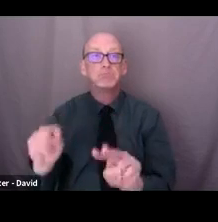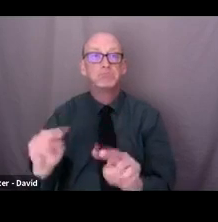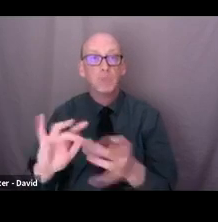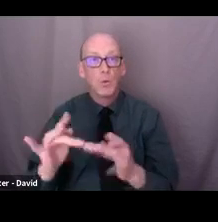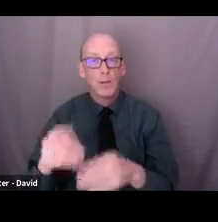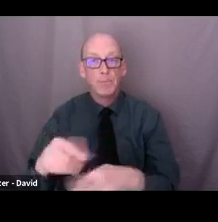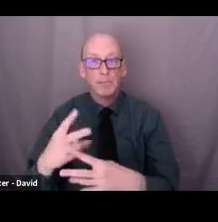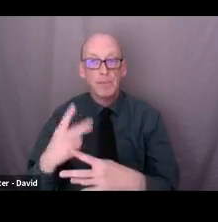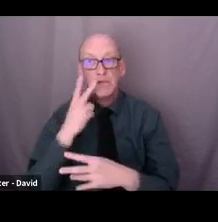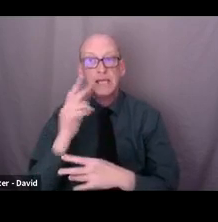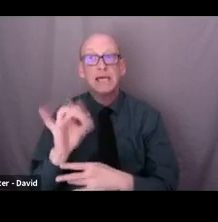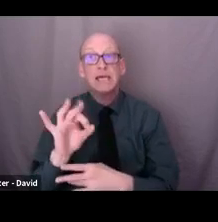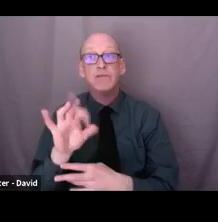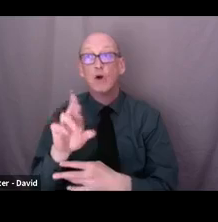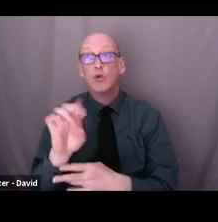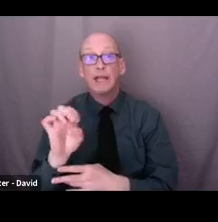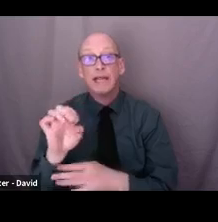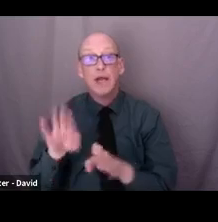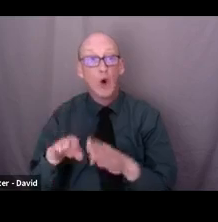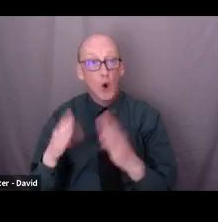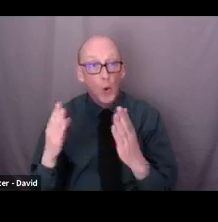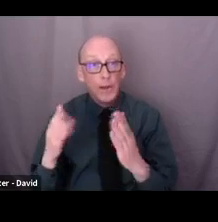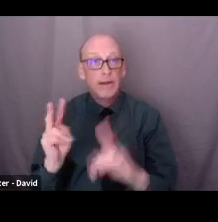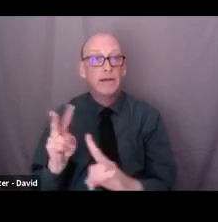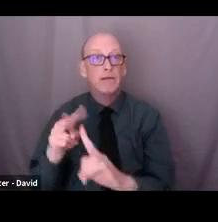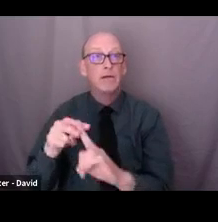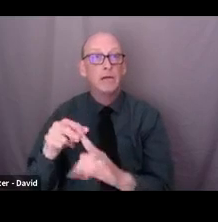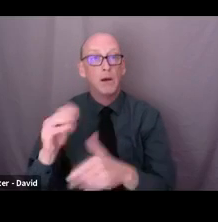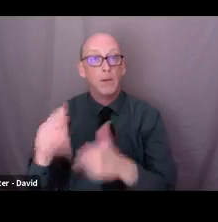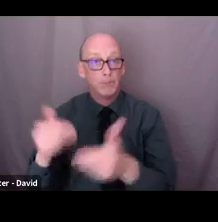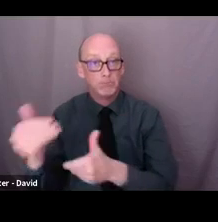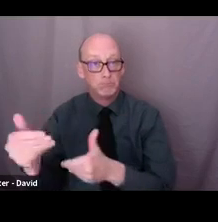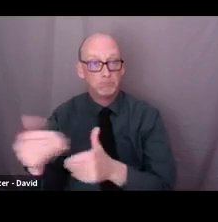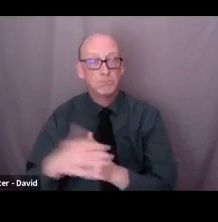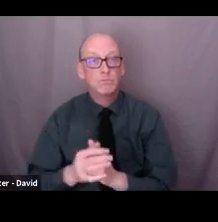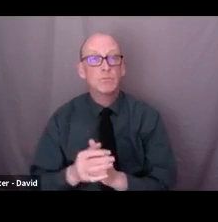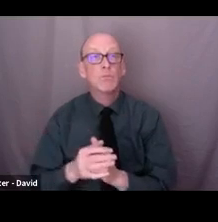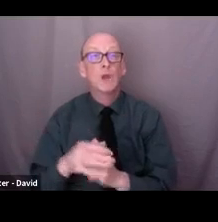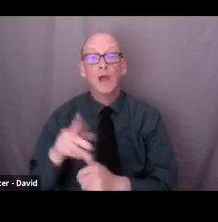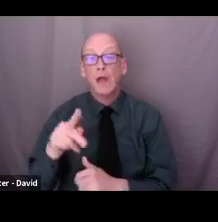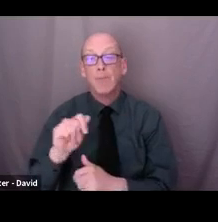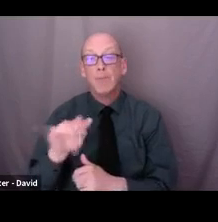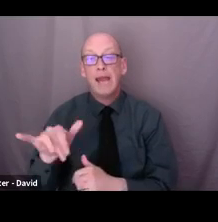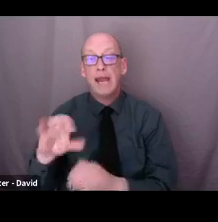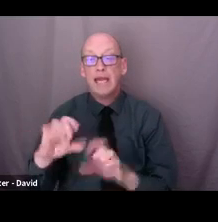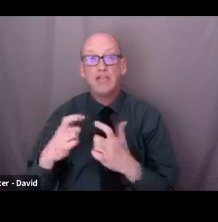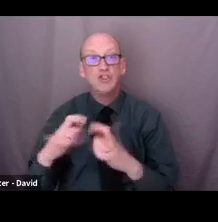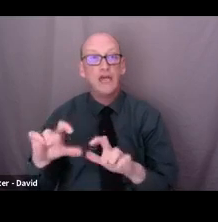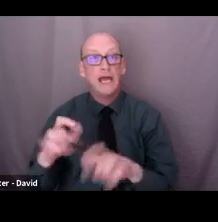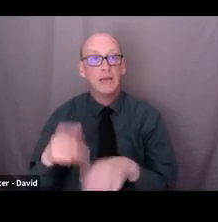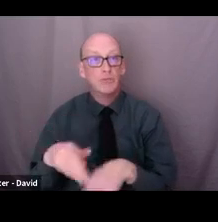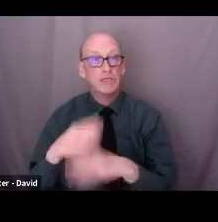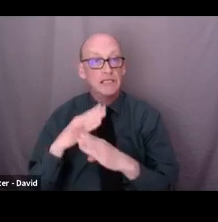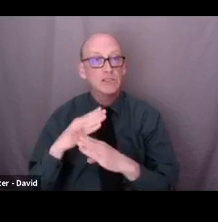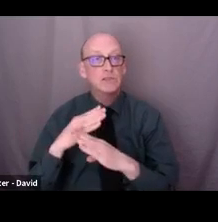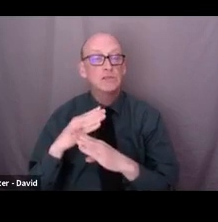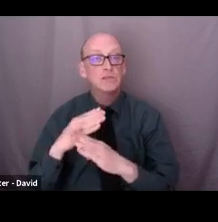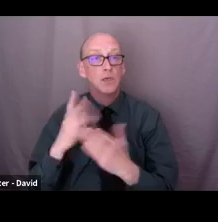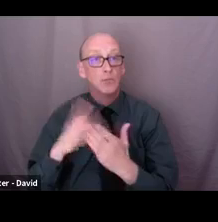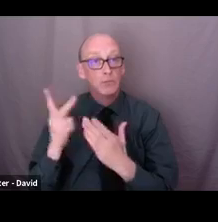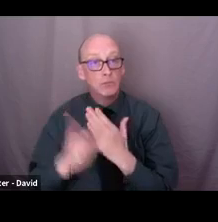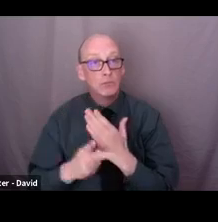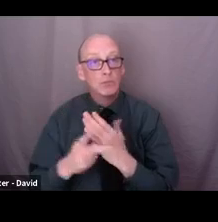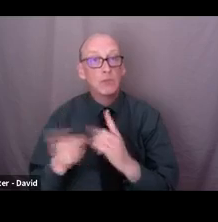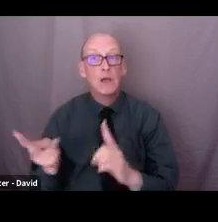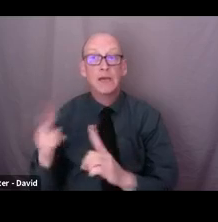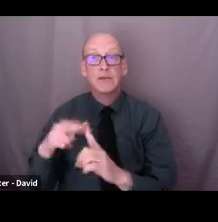they reopen the application process. The Paycheck Protection Program is applied